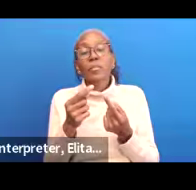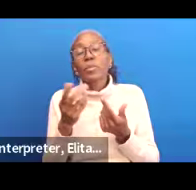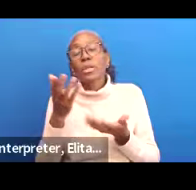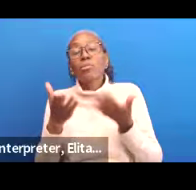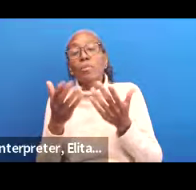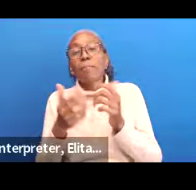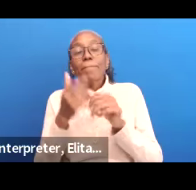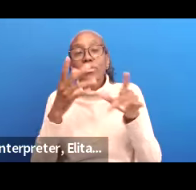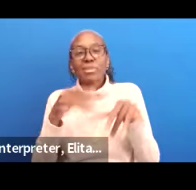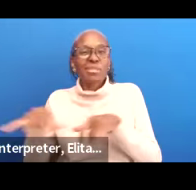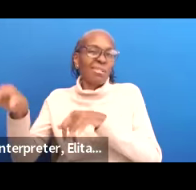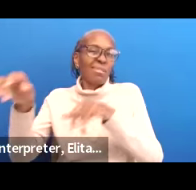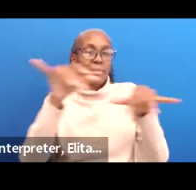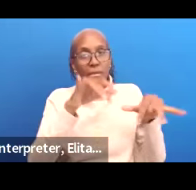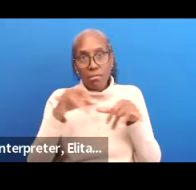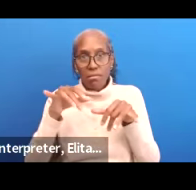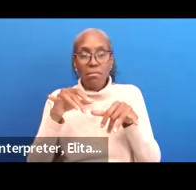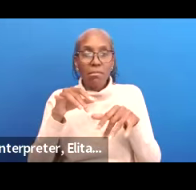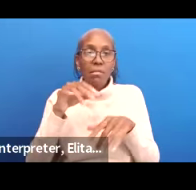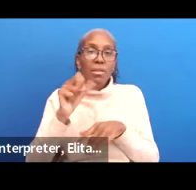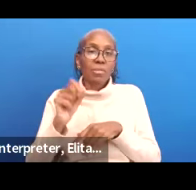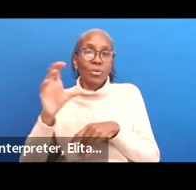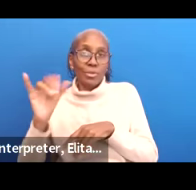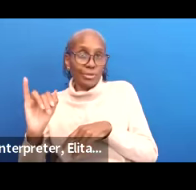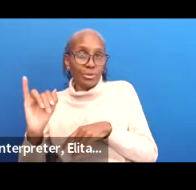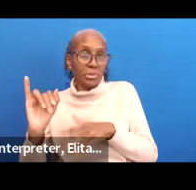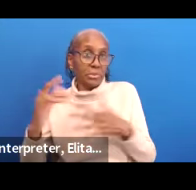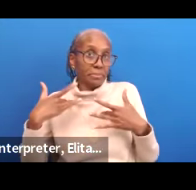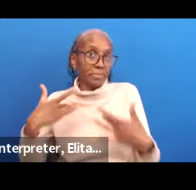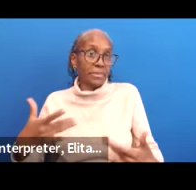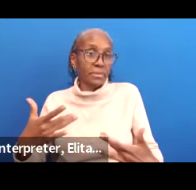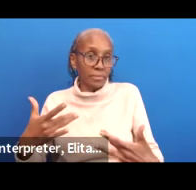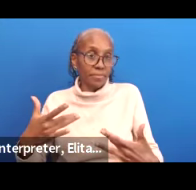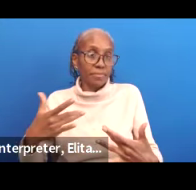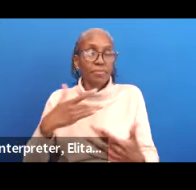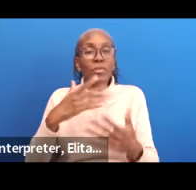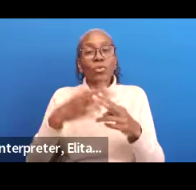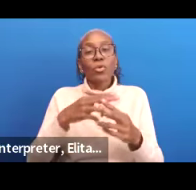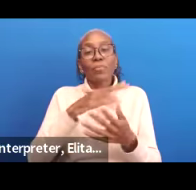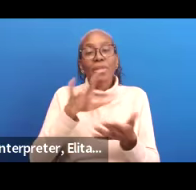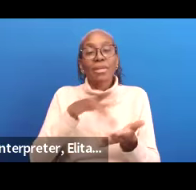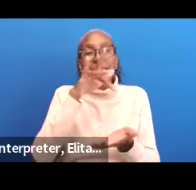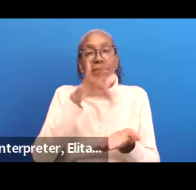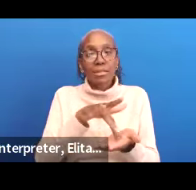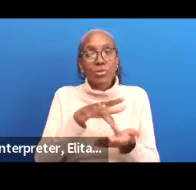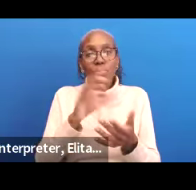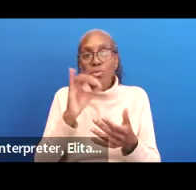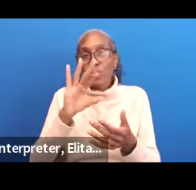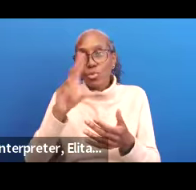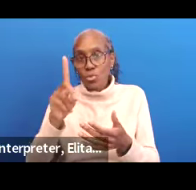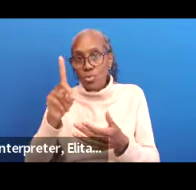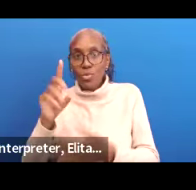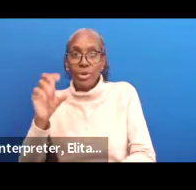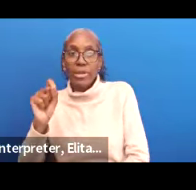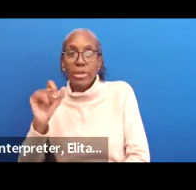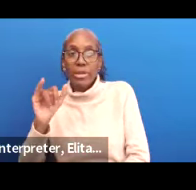probably the most common spinal cord injury, uh, is central cord syndrome. And